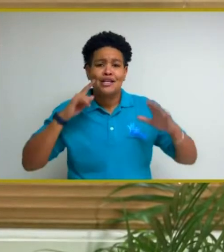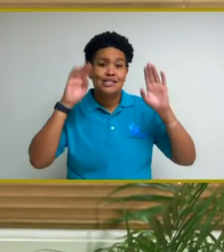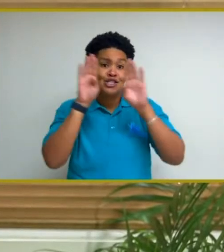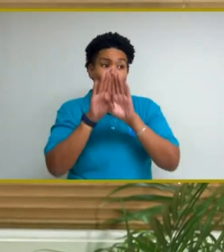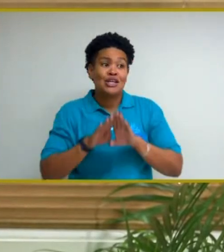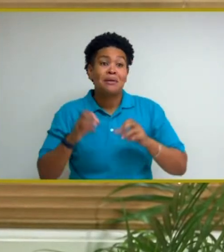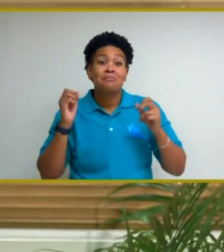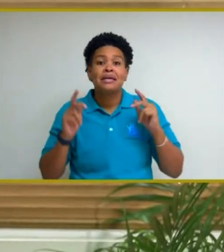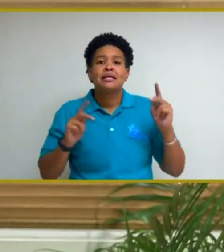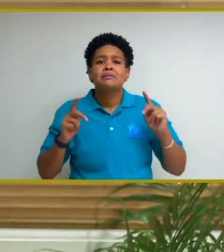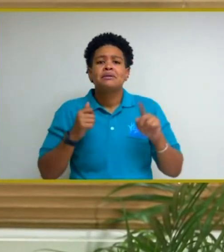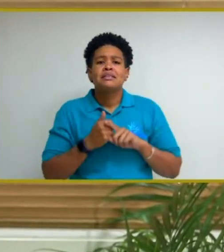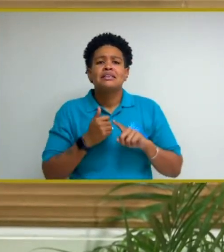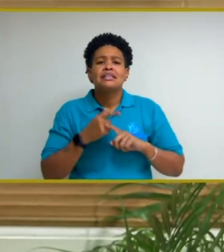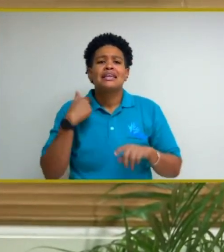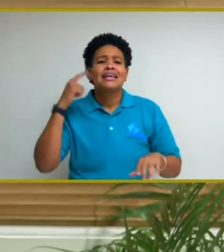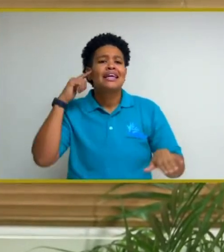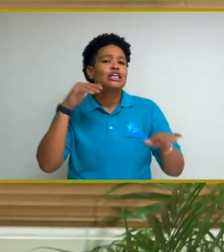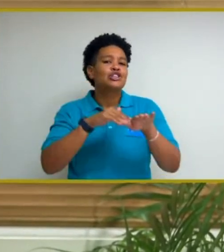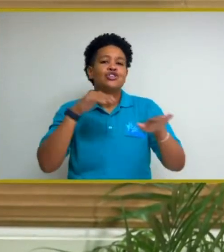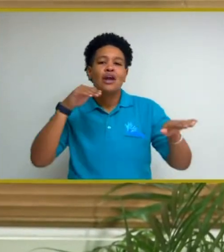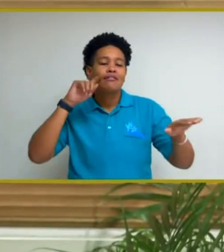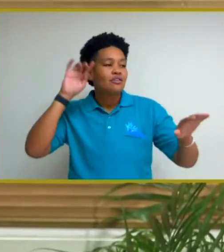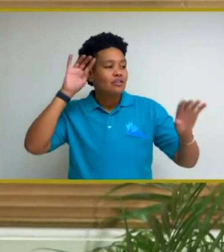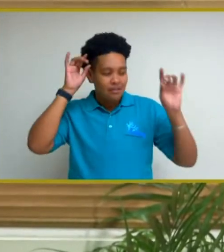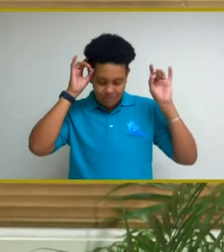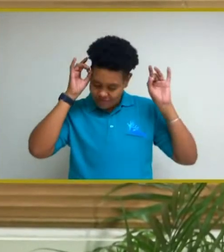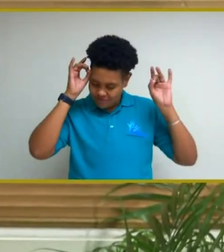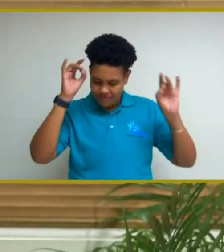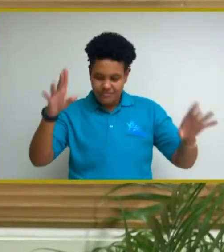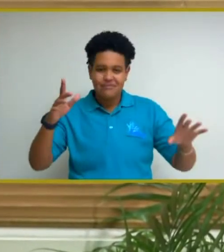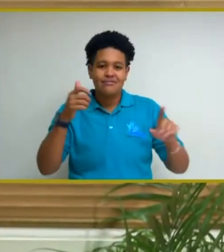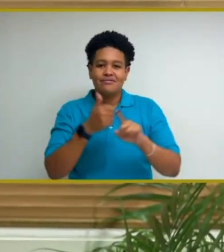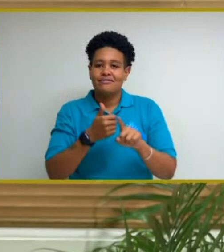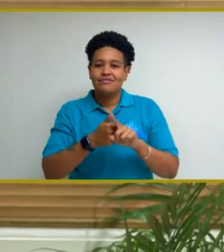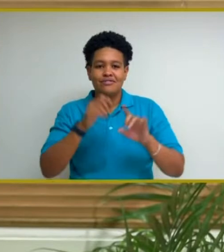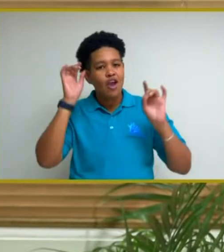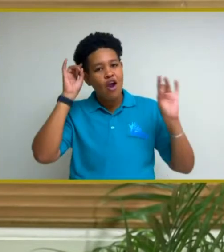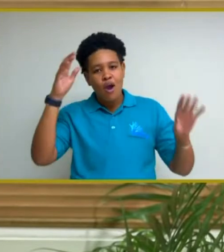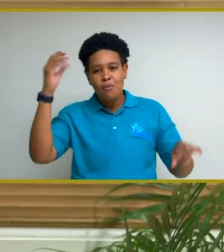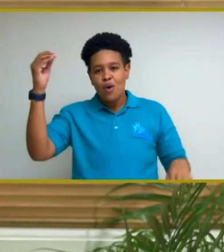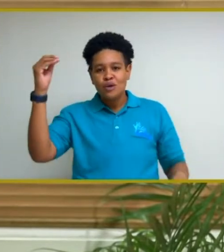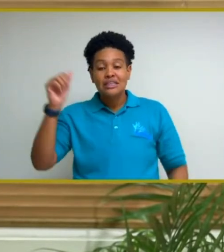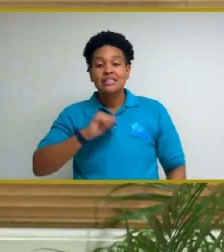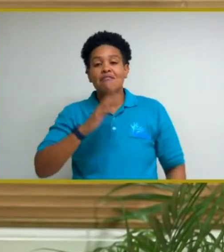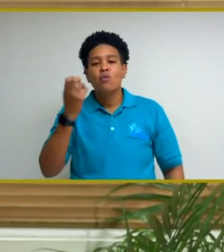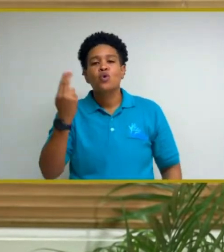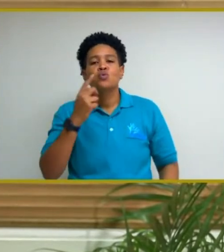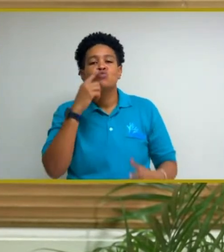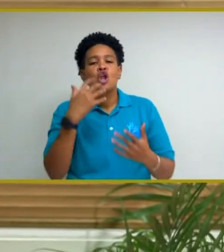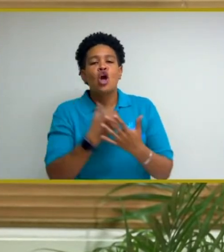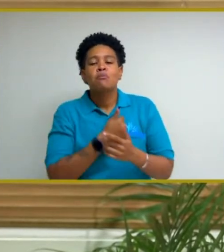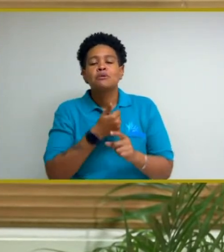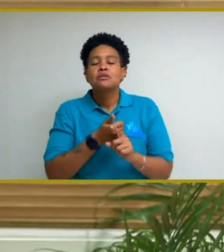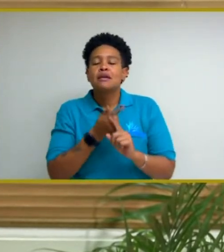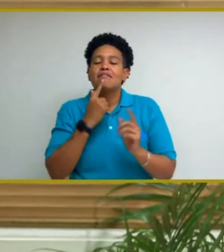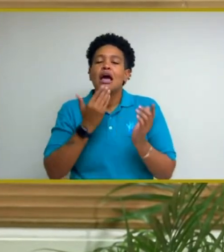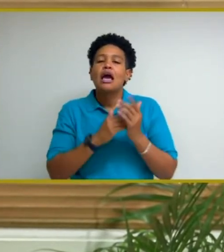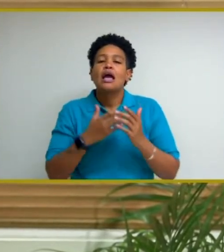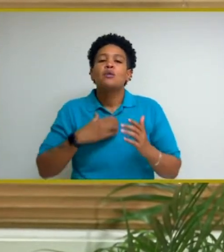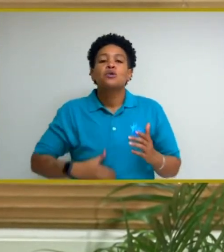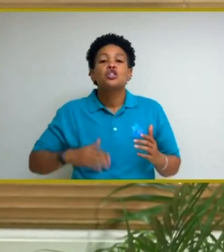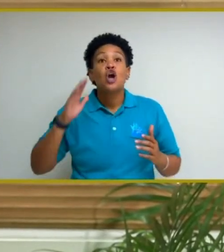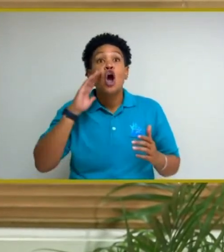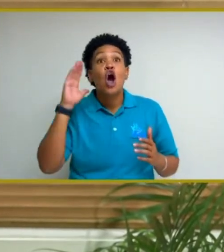many persons, I hear the traffic is heavy on the outside. I just want to use the opportunity to again wish